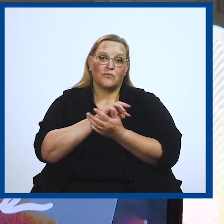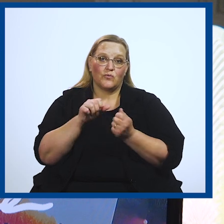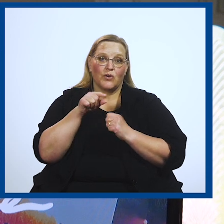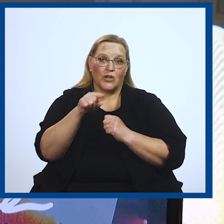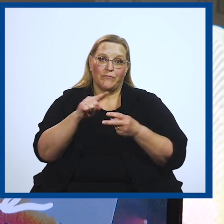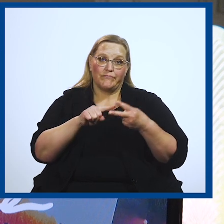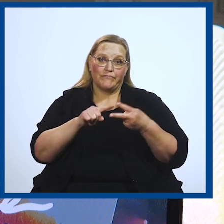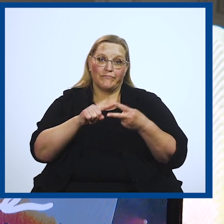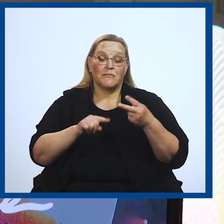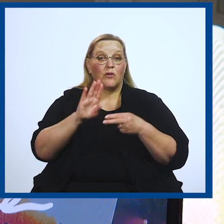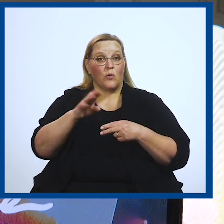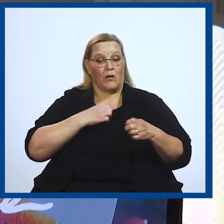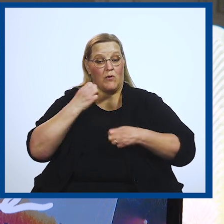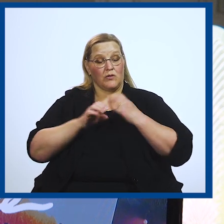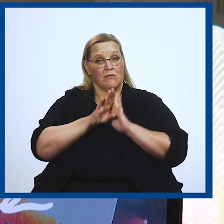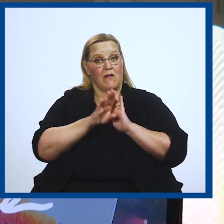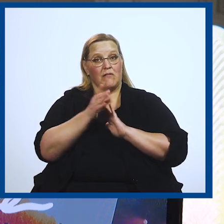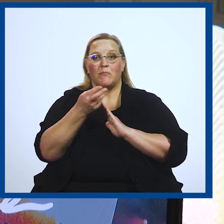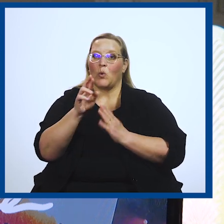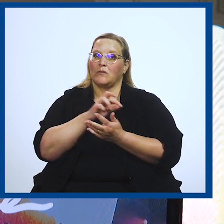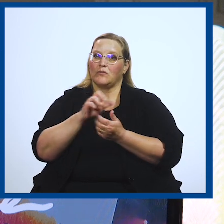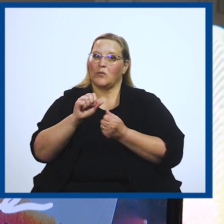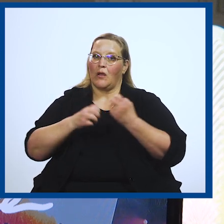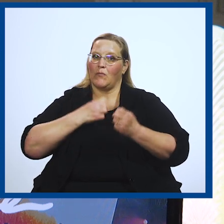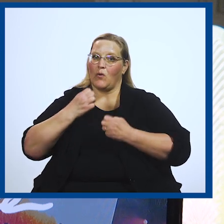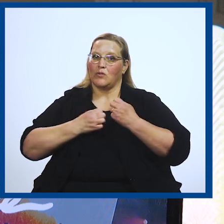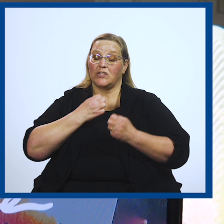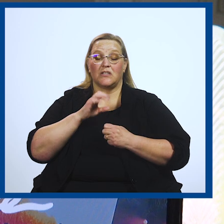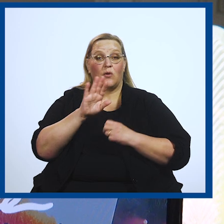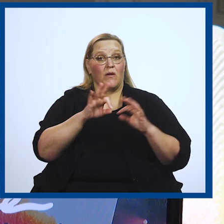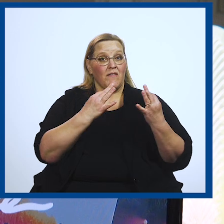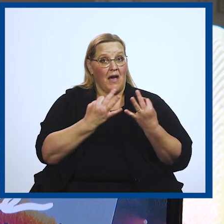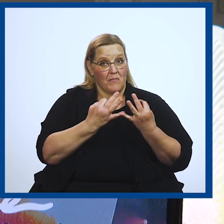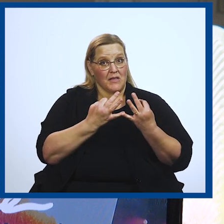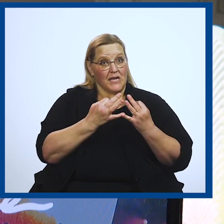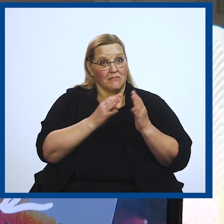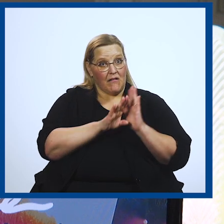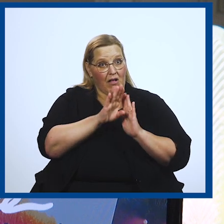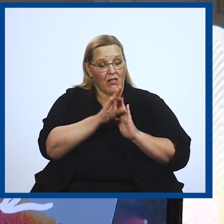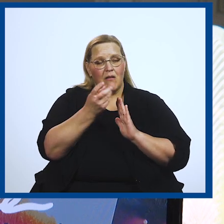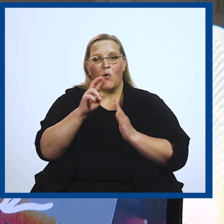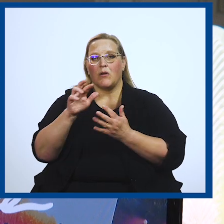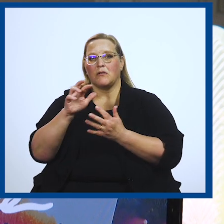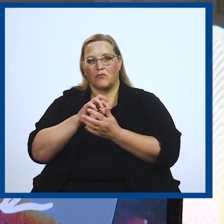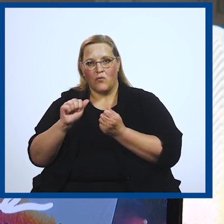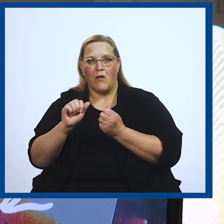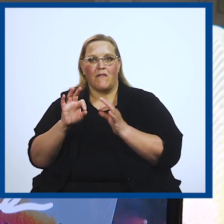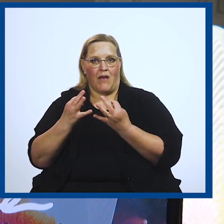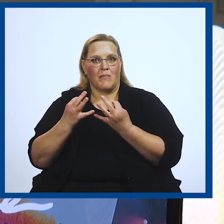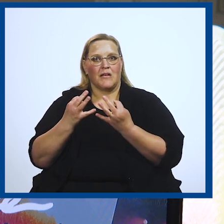It will develop your emotions, or it will destroy your emotions. It will develop your family and deepen your family, or it will destroy your